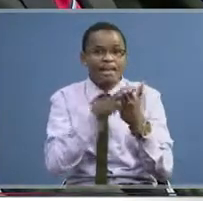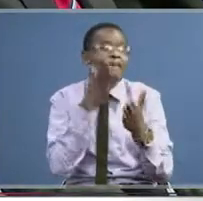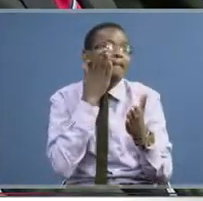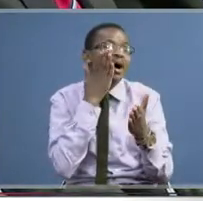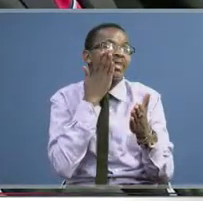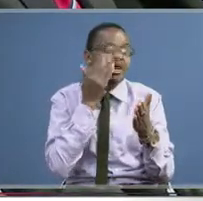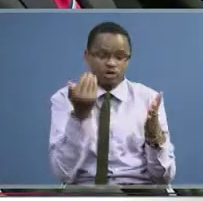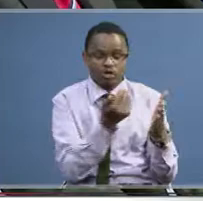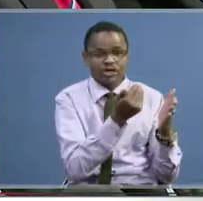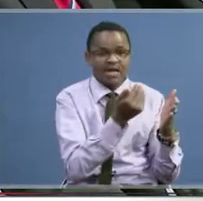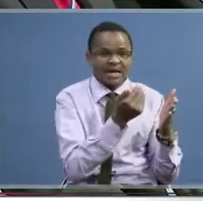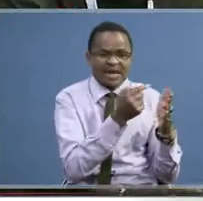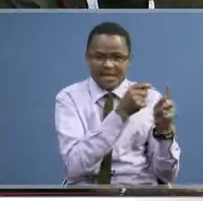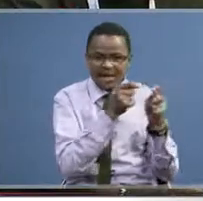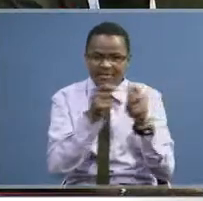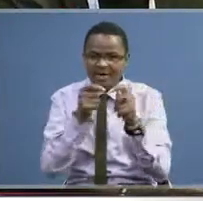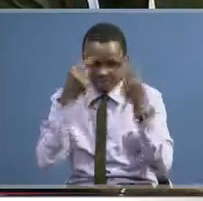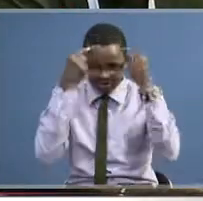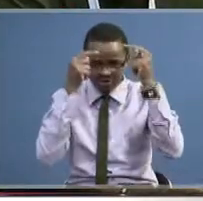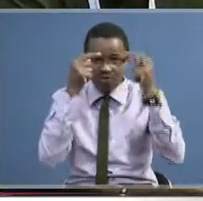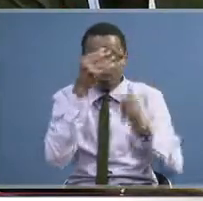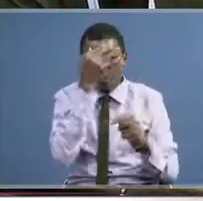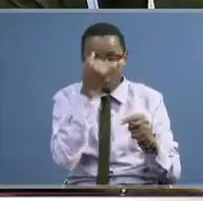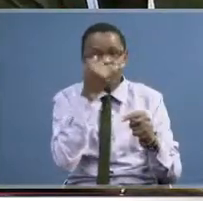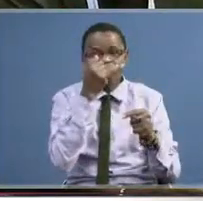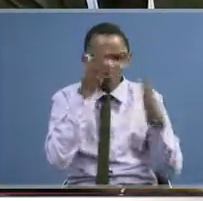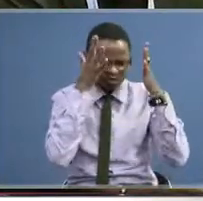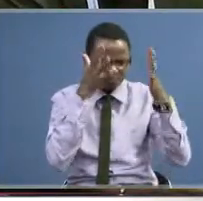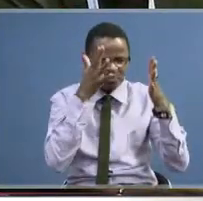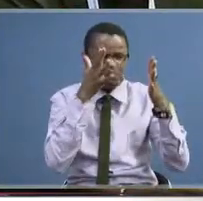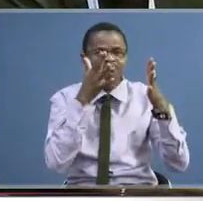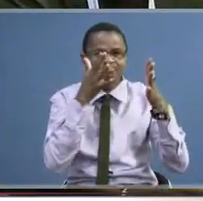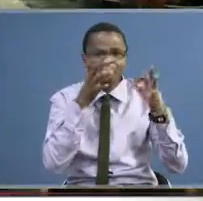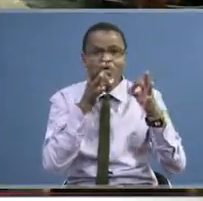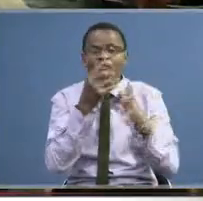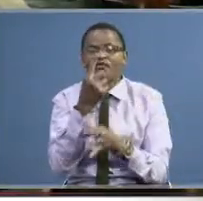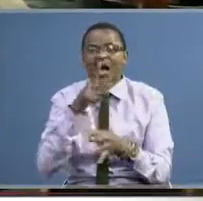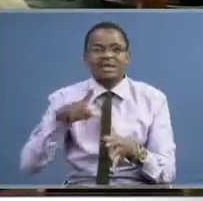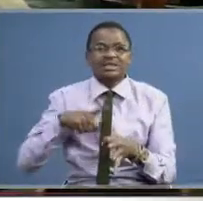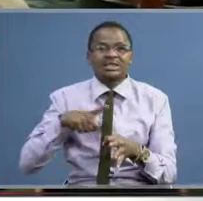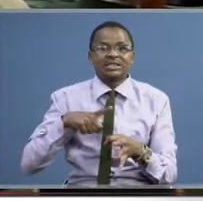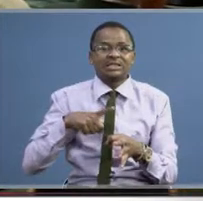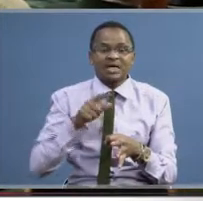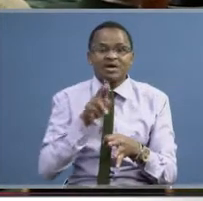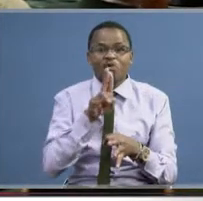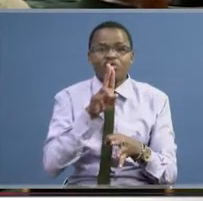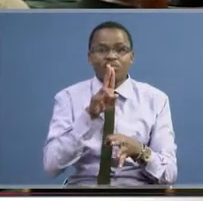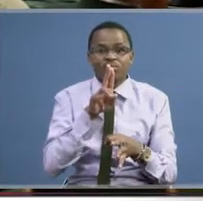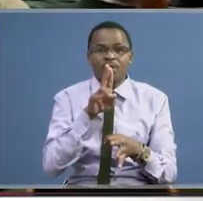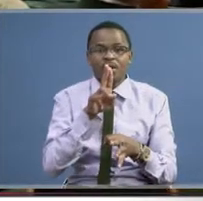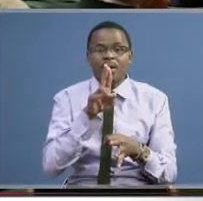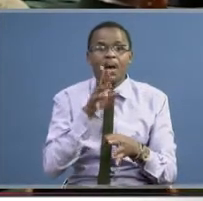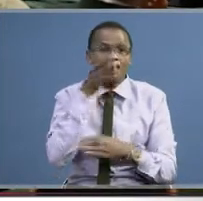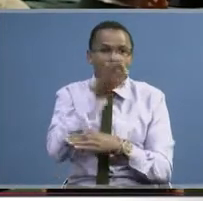mother-to-child transmission of the virus. The success was attributed to the commitment and dedication of the First Lady Margaret Kenyatta through her Beyond